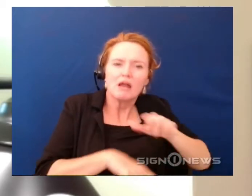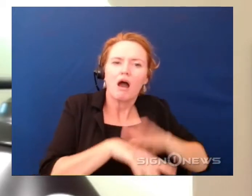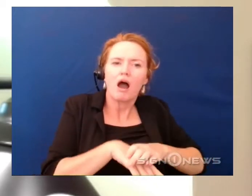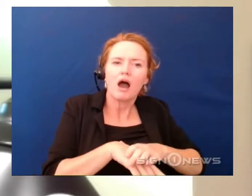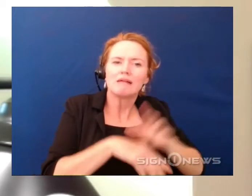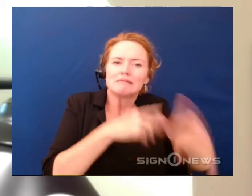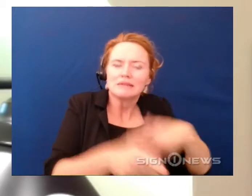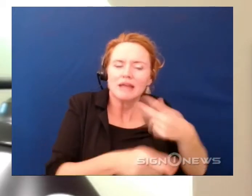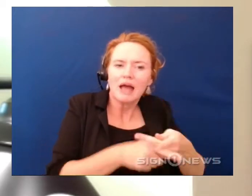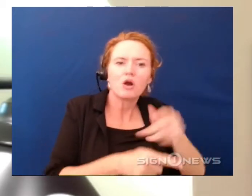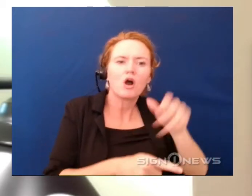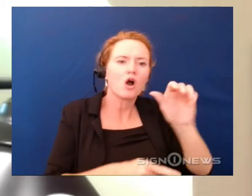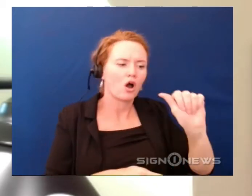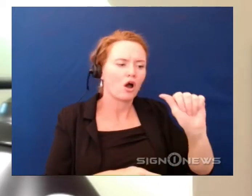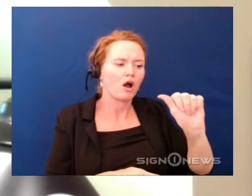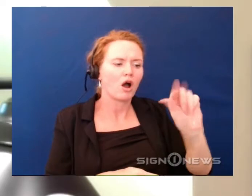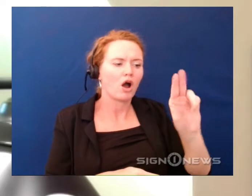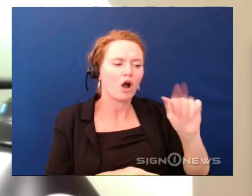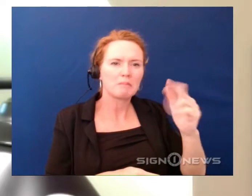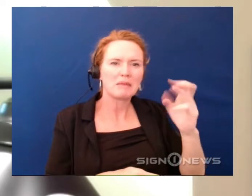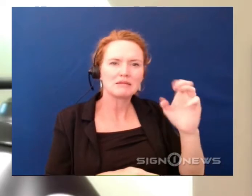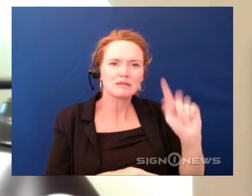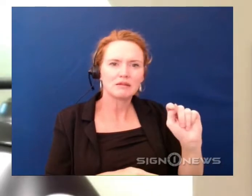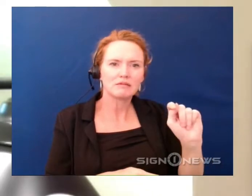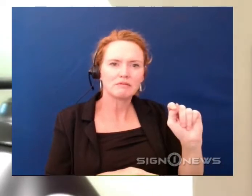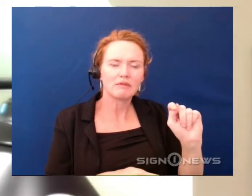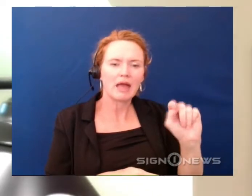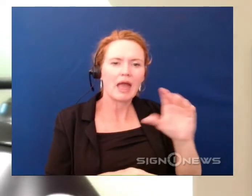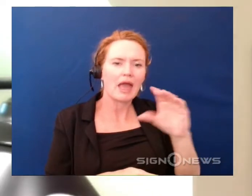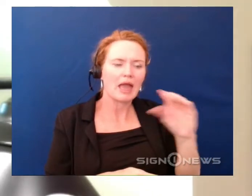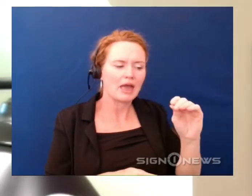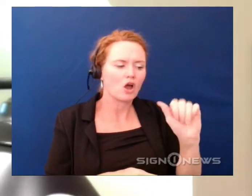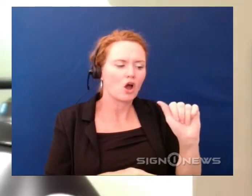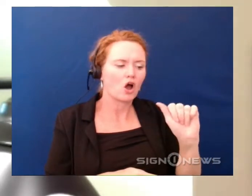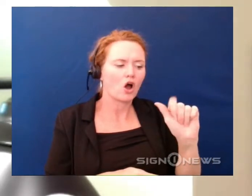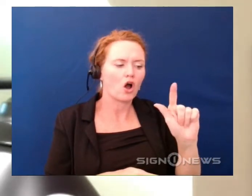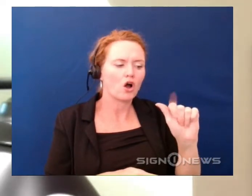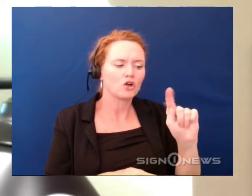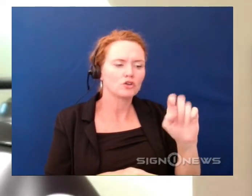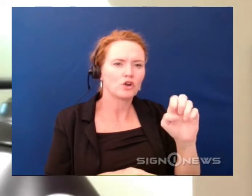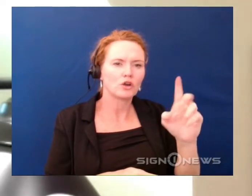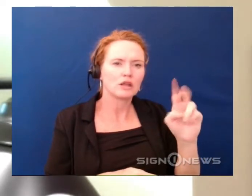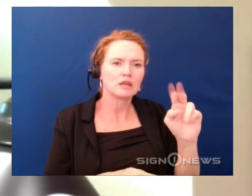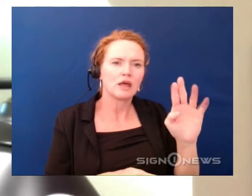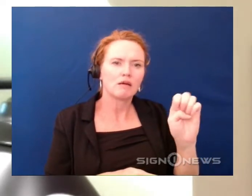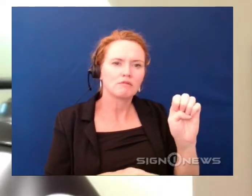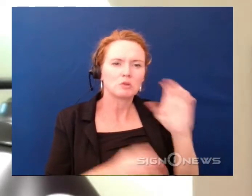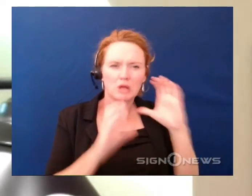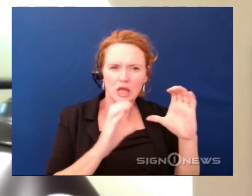and alternative communication? What are the harms? What are the alternatives?